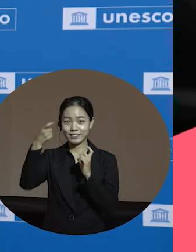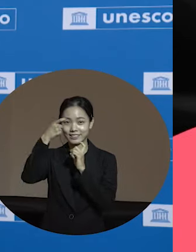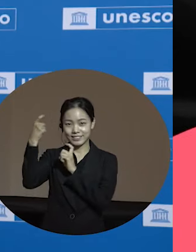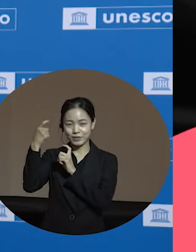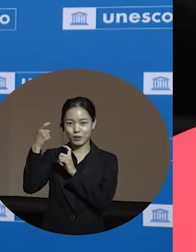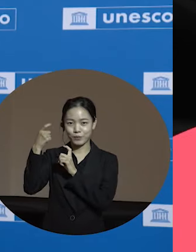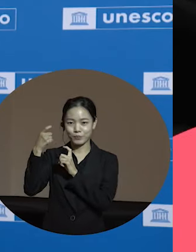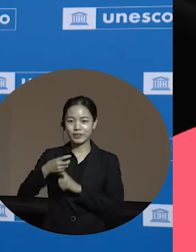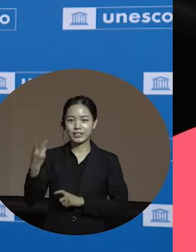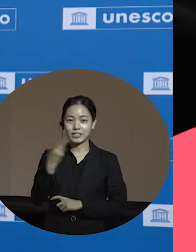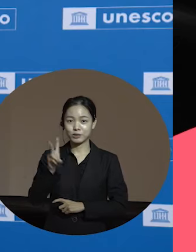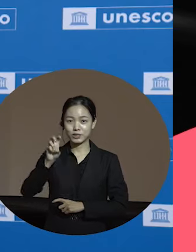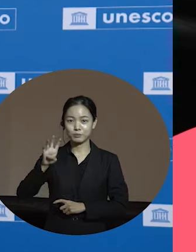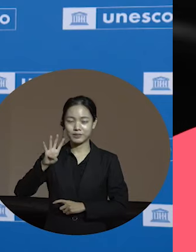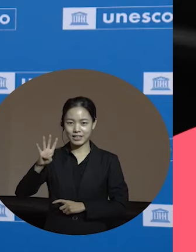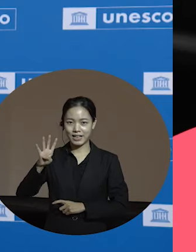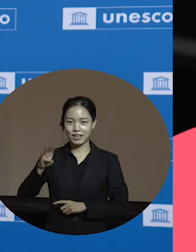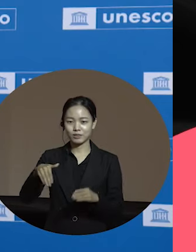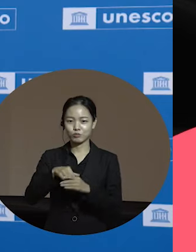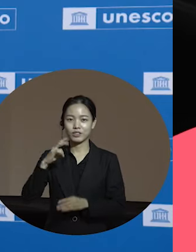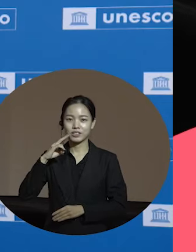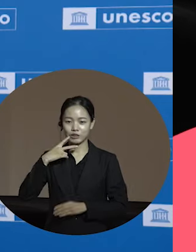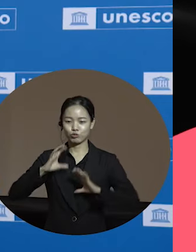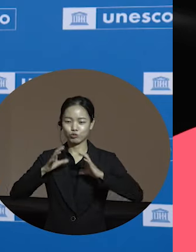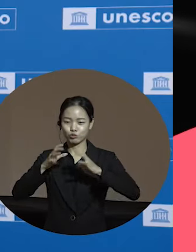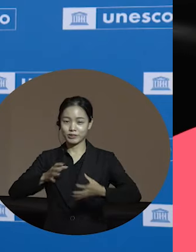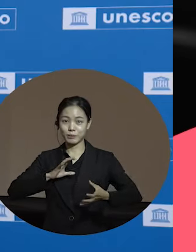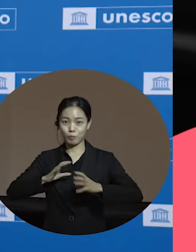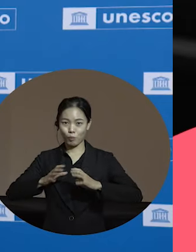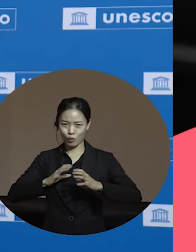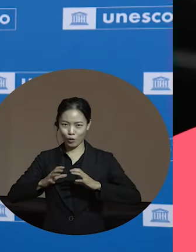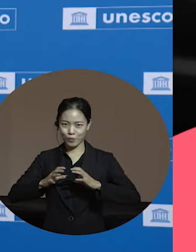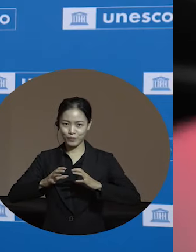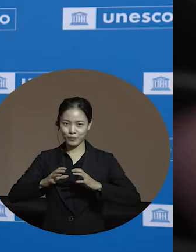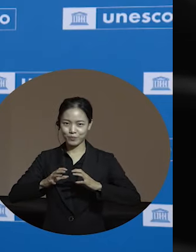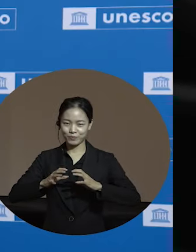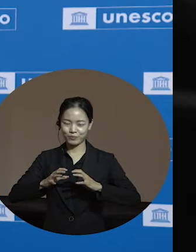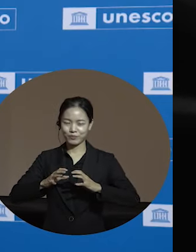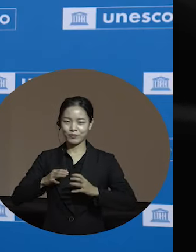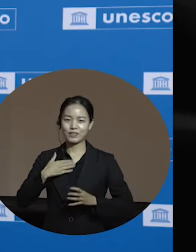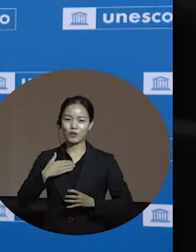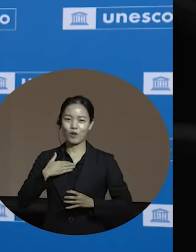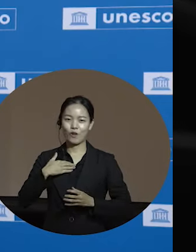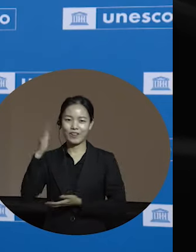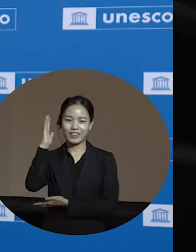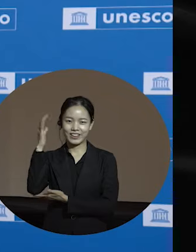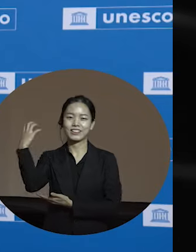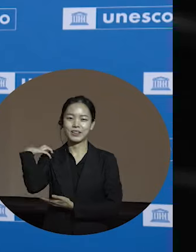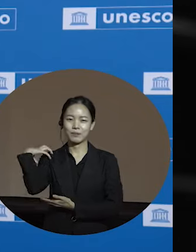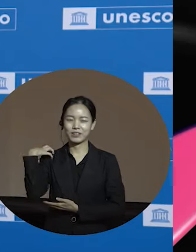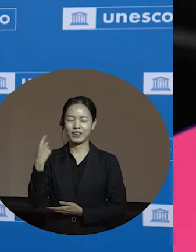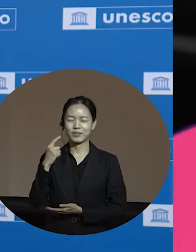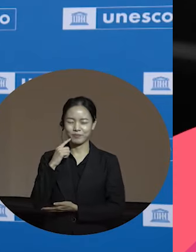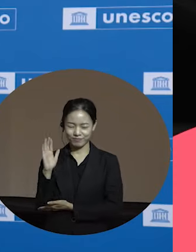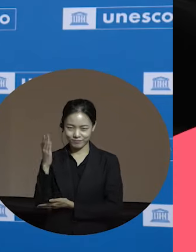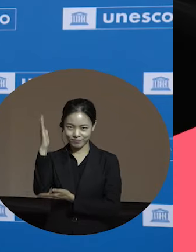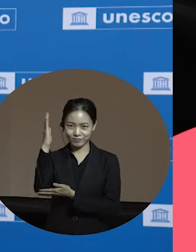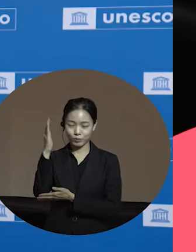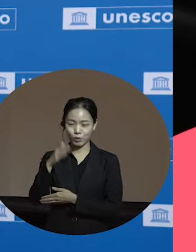of the Republic of Korea on the occasion of the International Arts Education Week. This year's forum holds